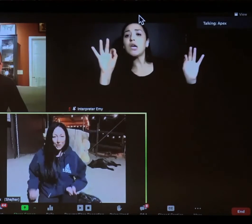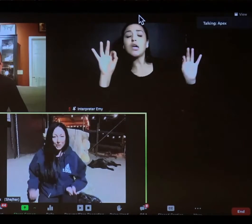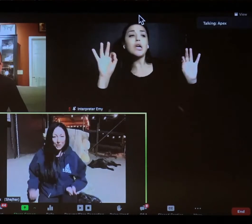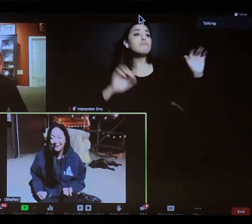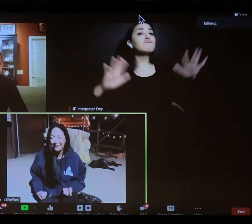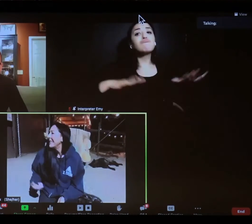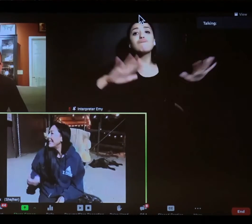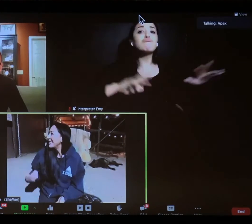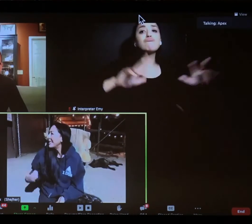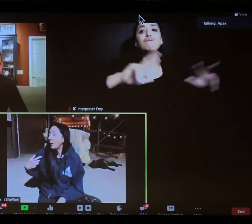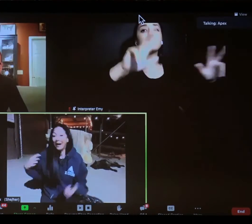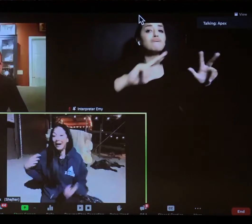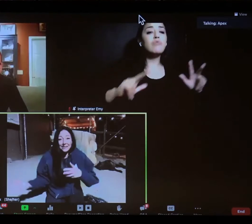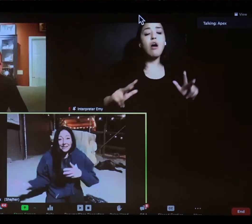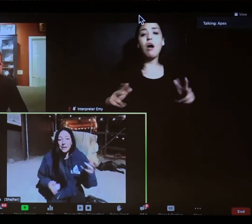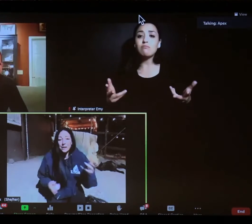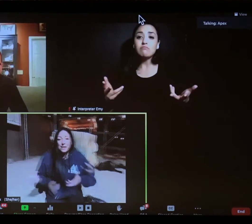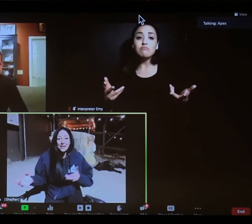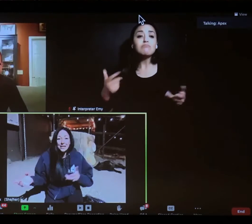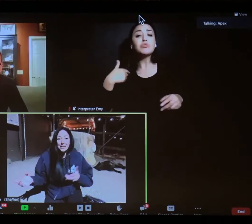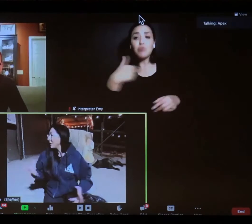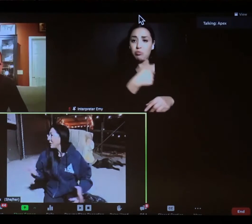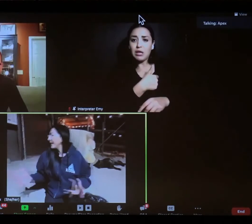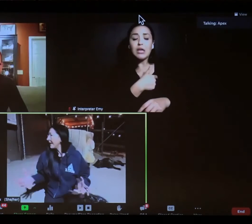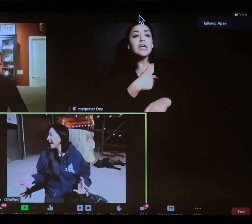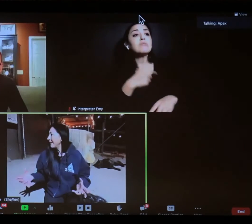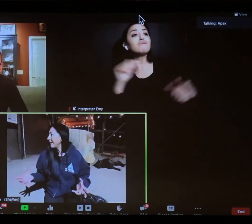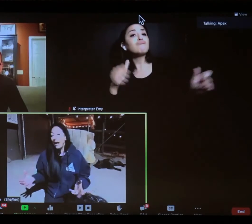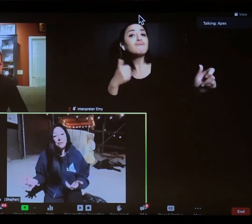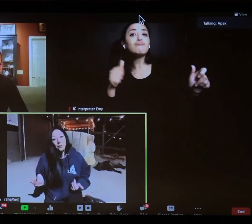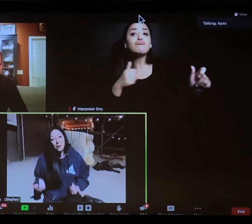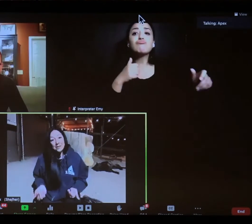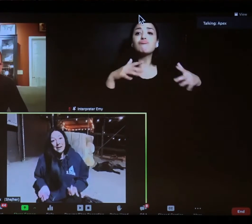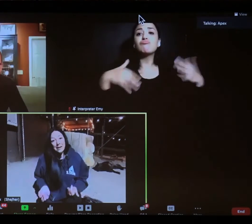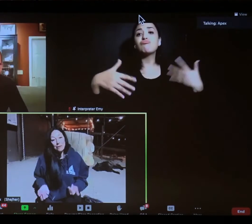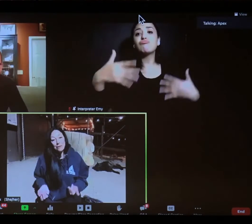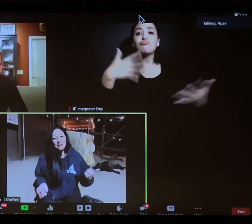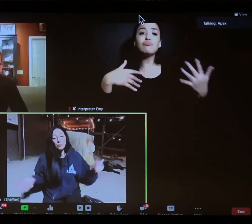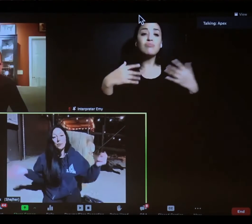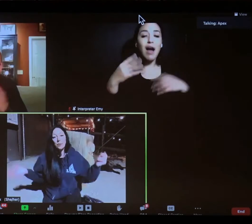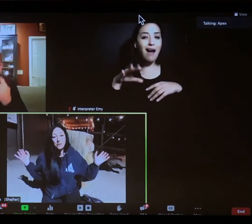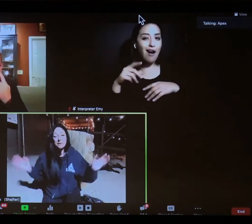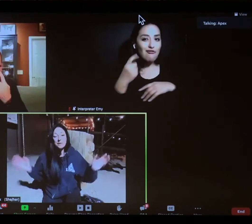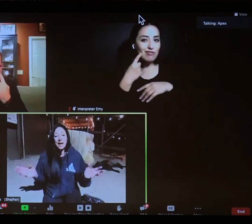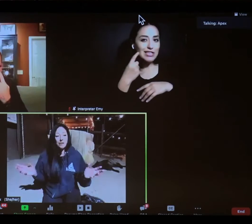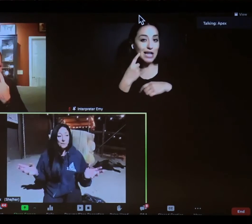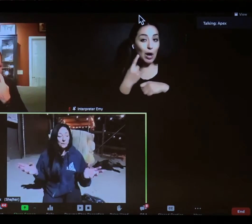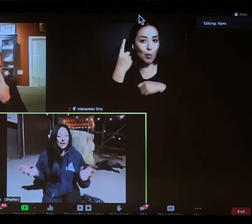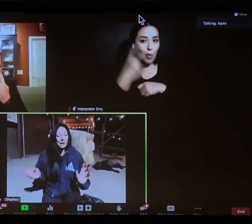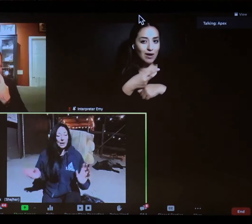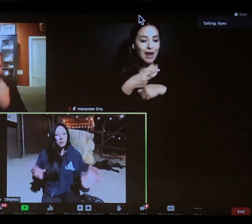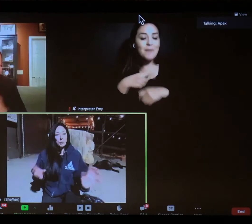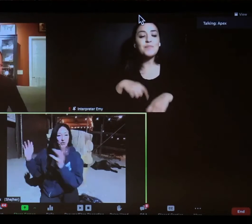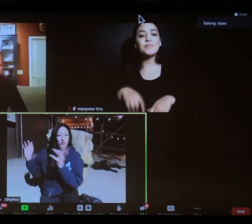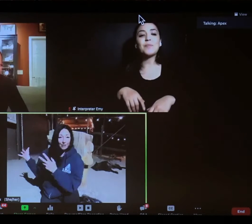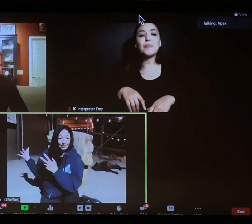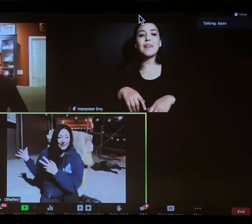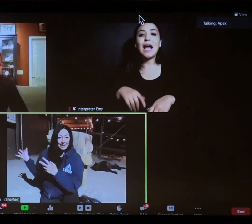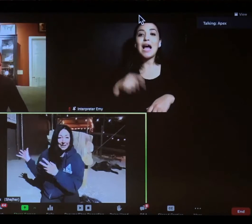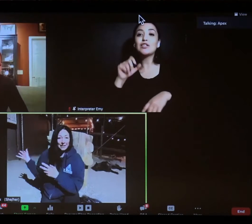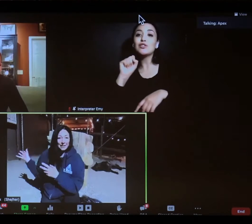enrichment. So we hike them, and, you know, they play together. And then one day, recently, we brought them down, and we put Strider